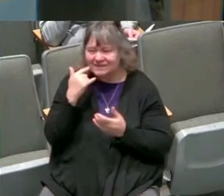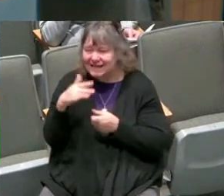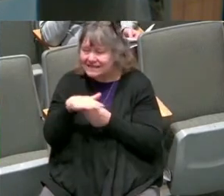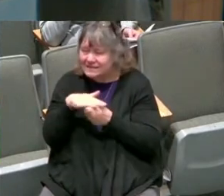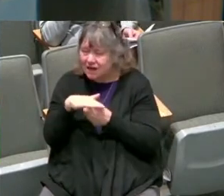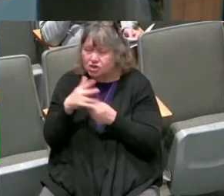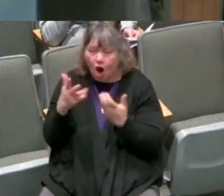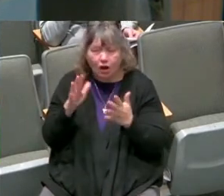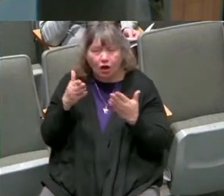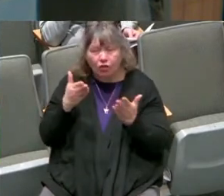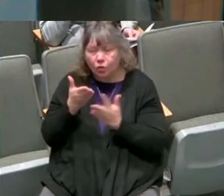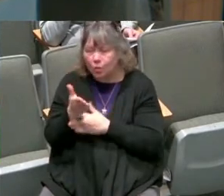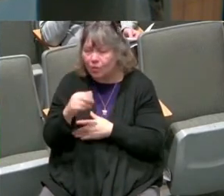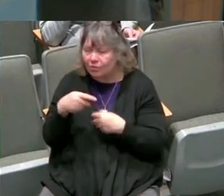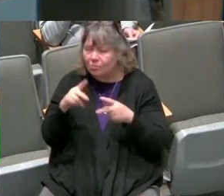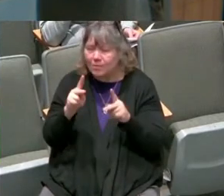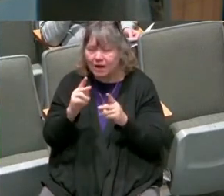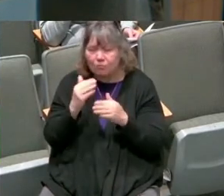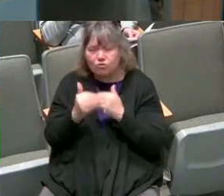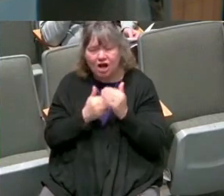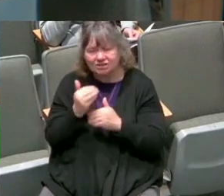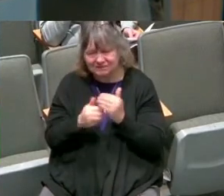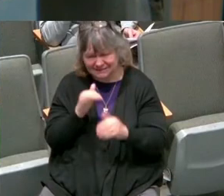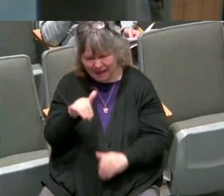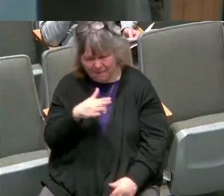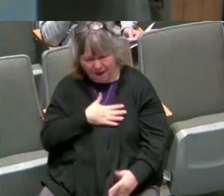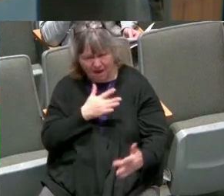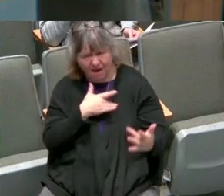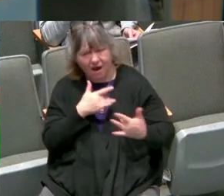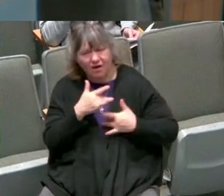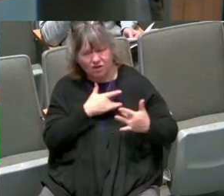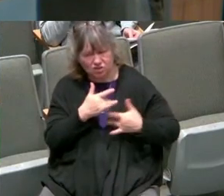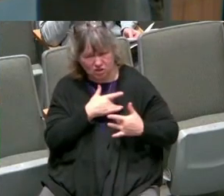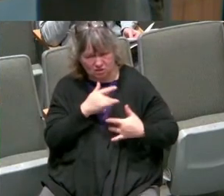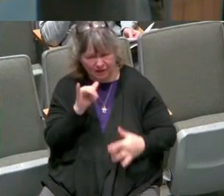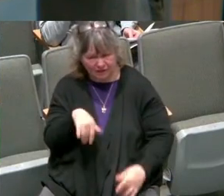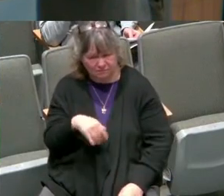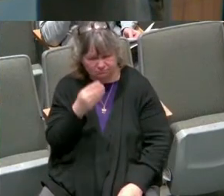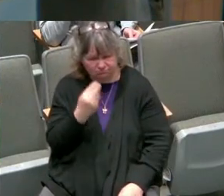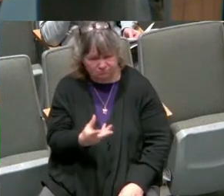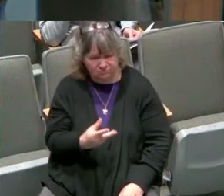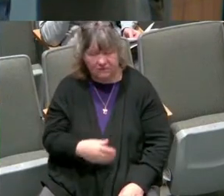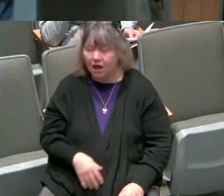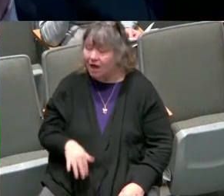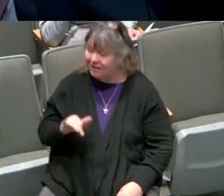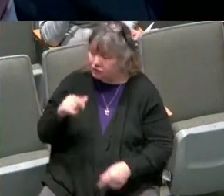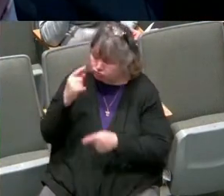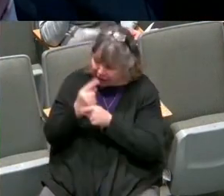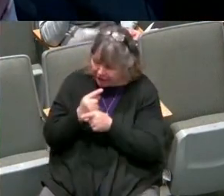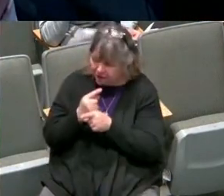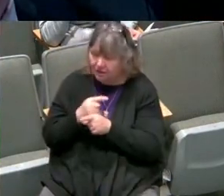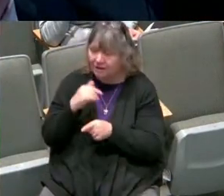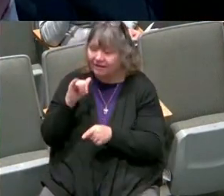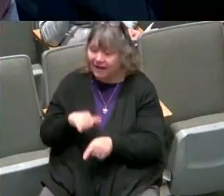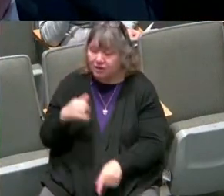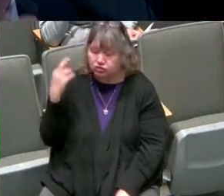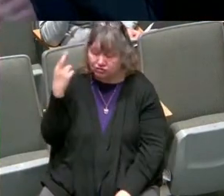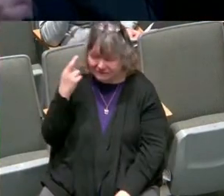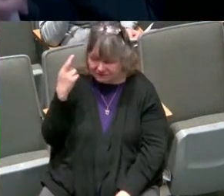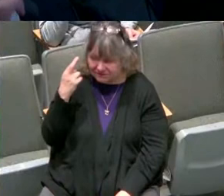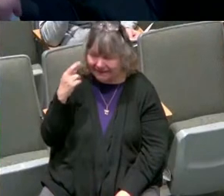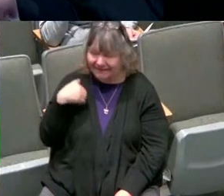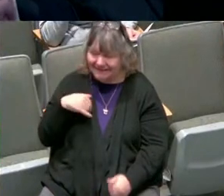gone through that permitting process that's my real concern there okay thank you and that's correct and that's why this